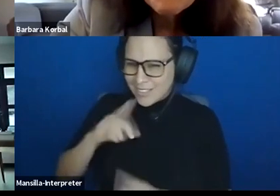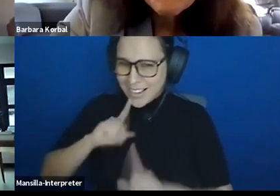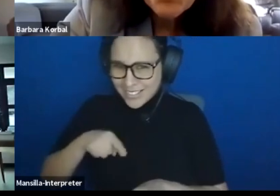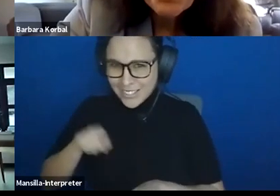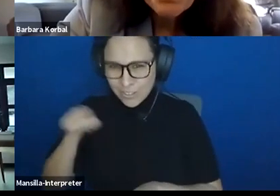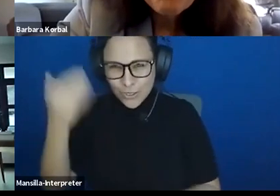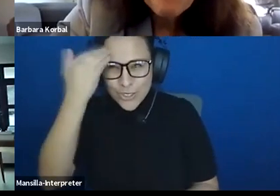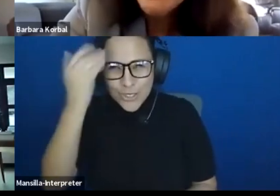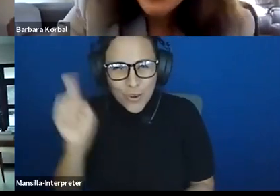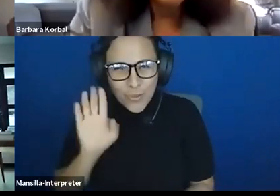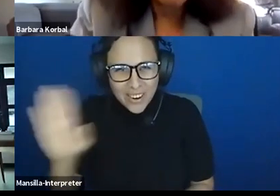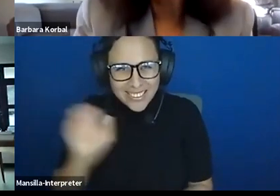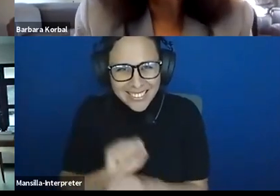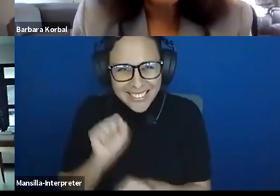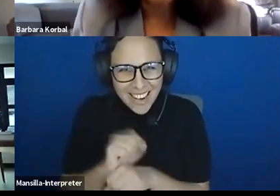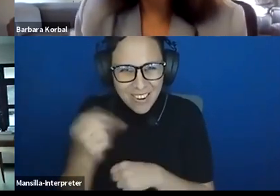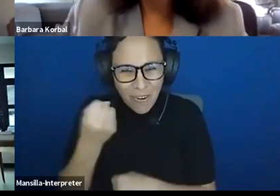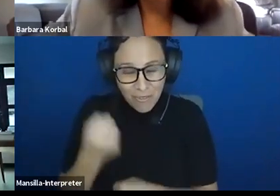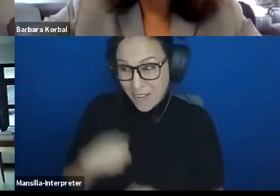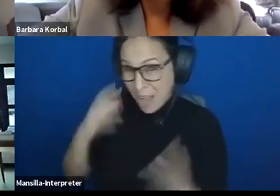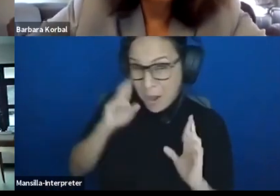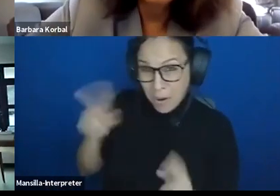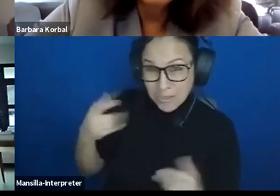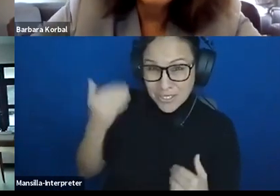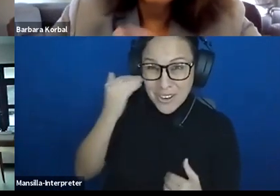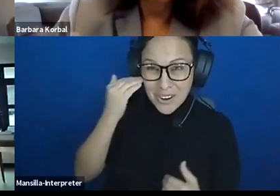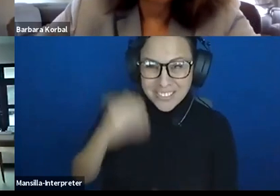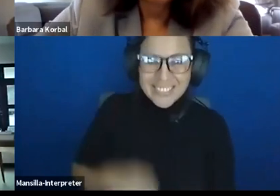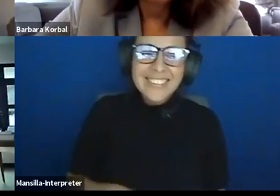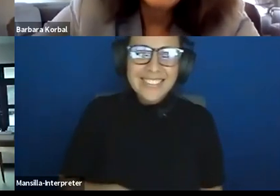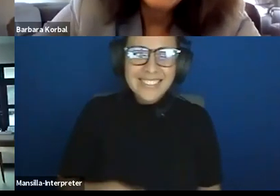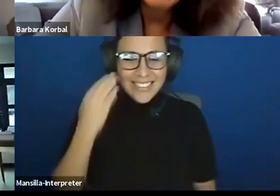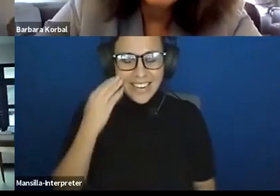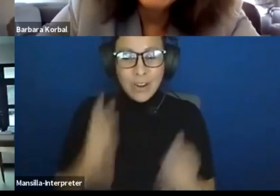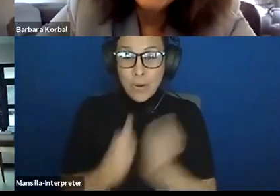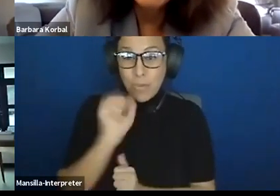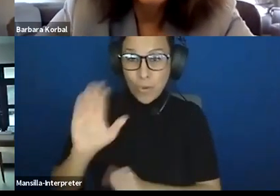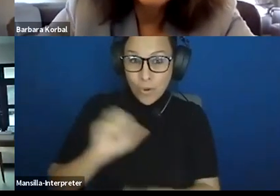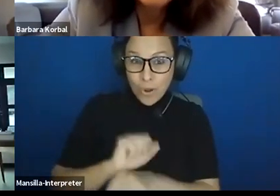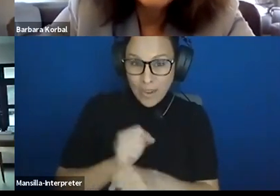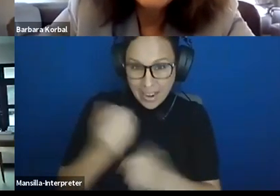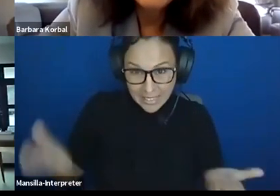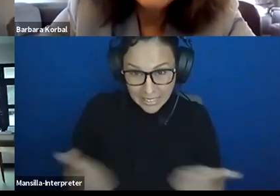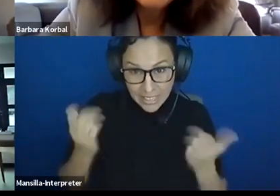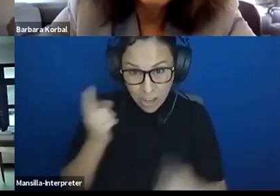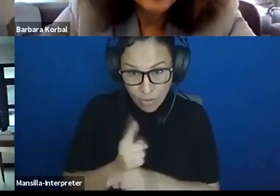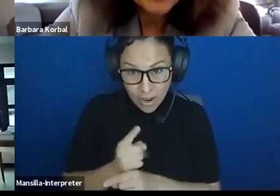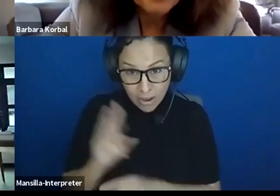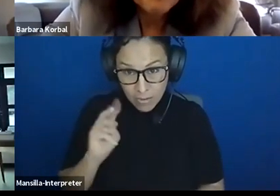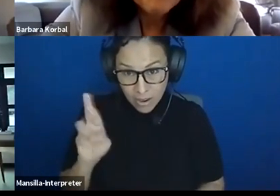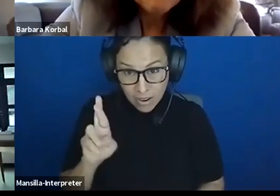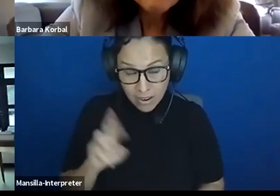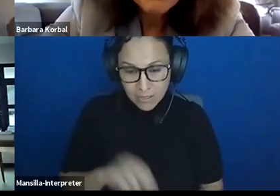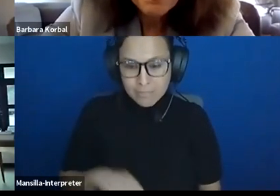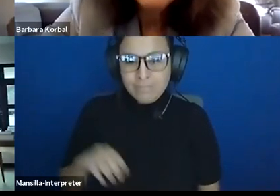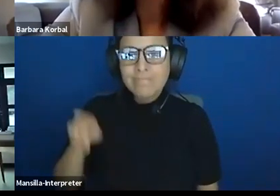she knows where her material I hope so. And I know that the vast majority of them are here. Is that right, Margaret?